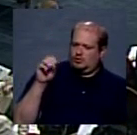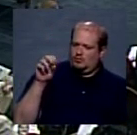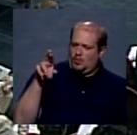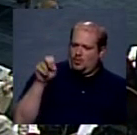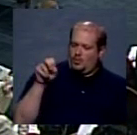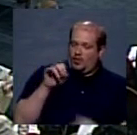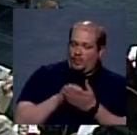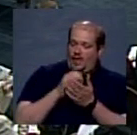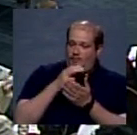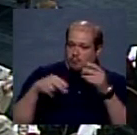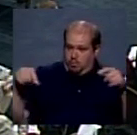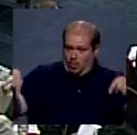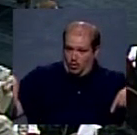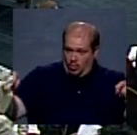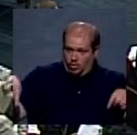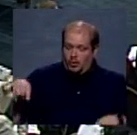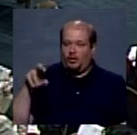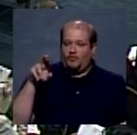sides of Roosevelt Road?